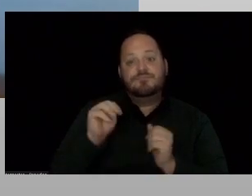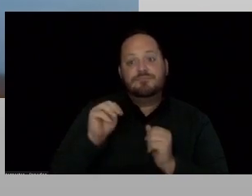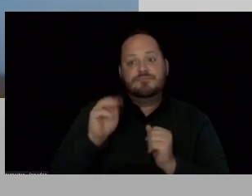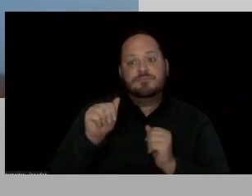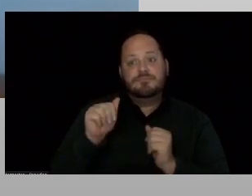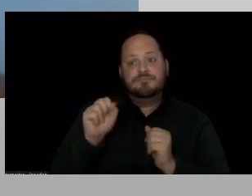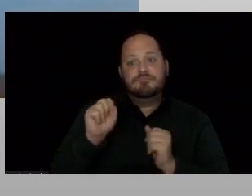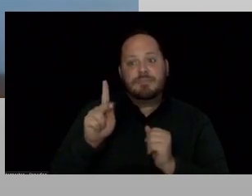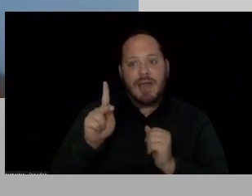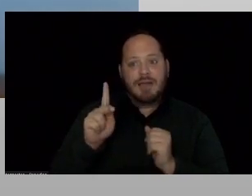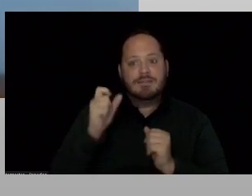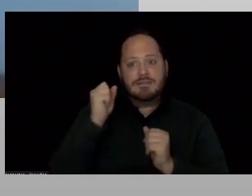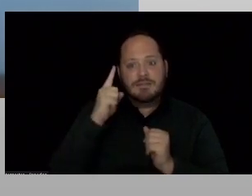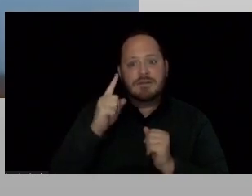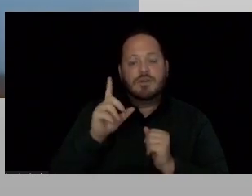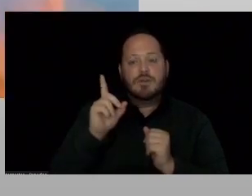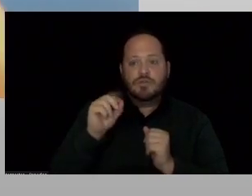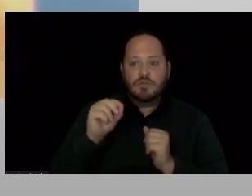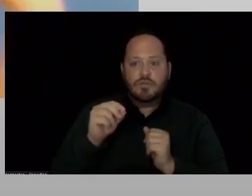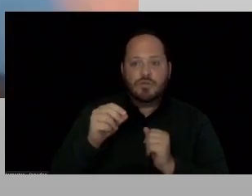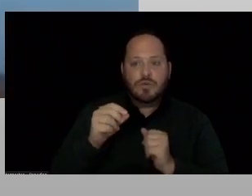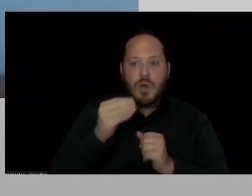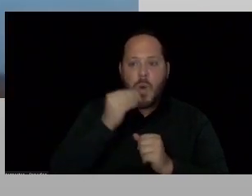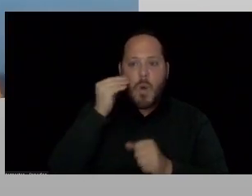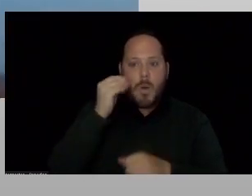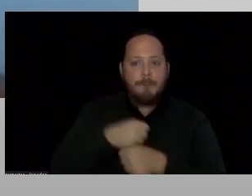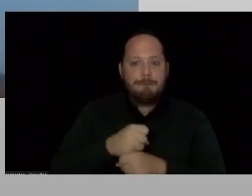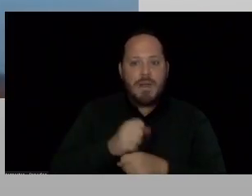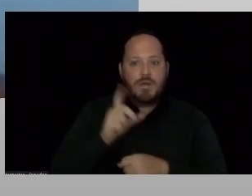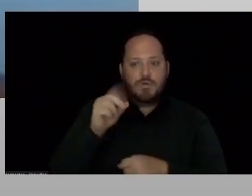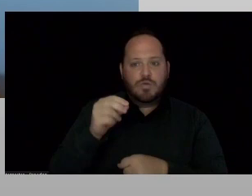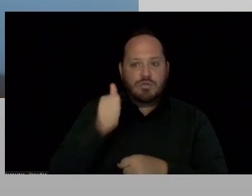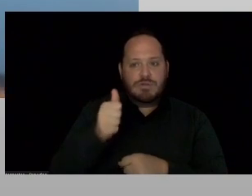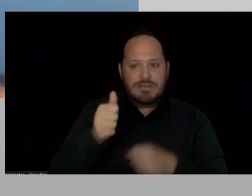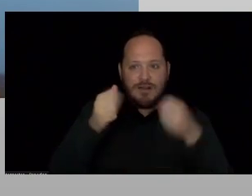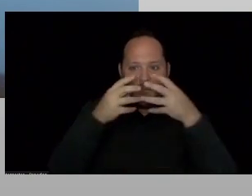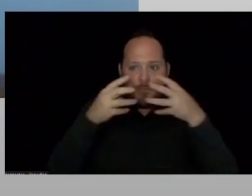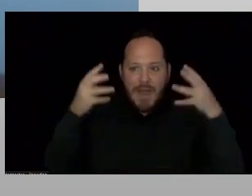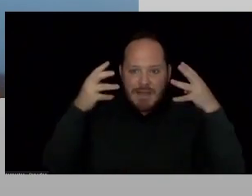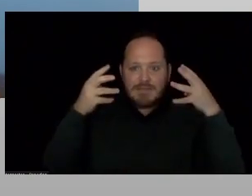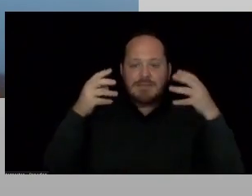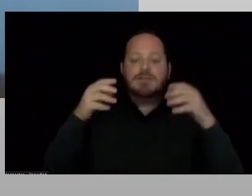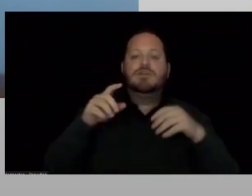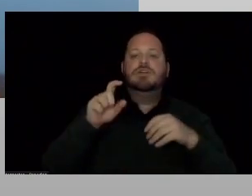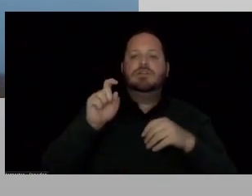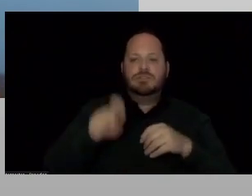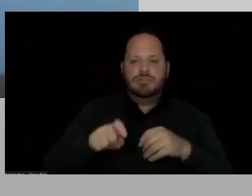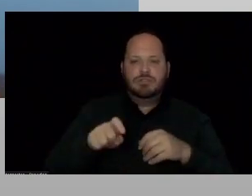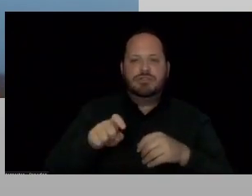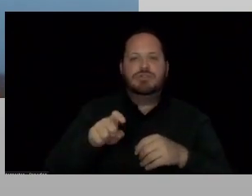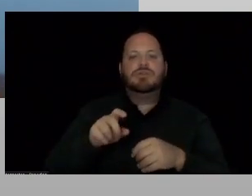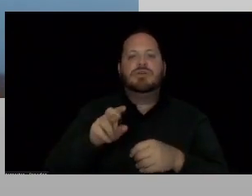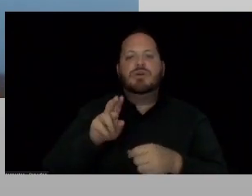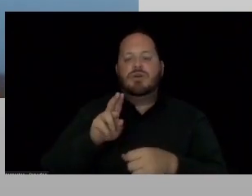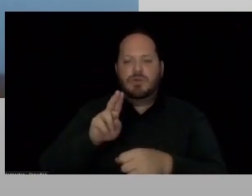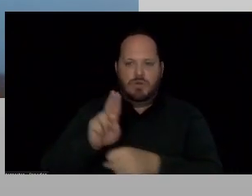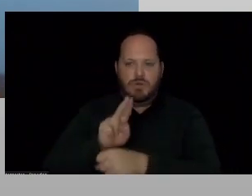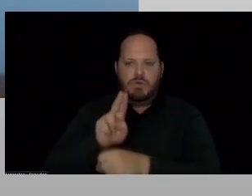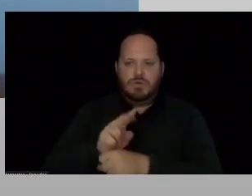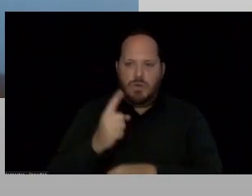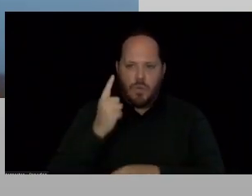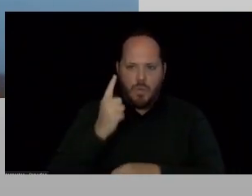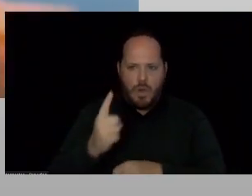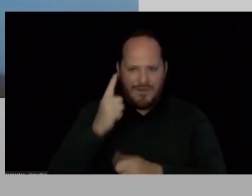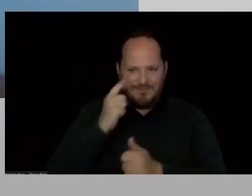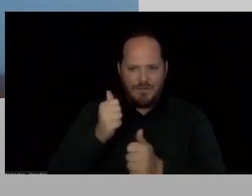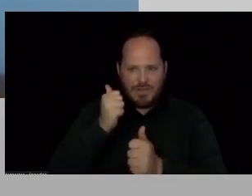one shift. So a do-it-yourself mask like this, you can make several at a time and then use one each day, but masks should not go, and no PPE